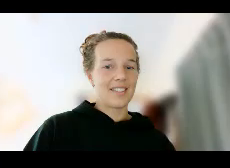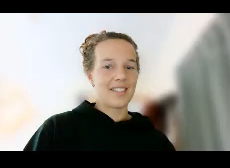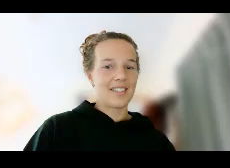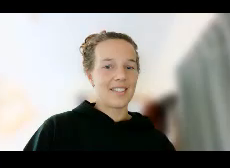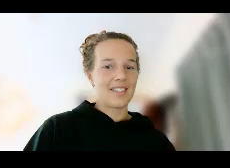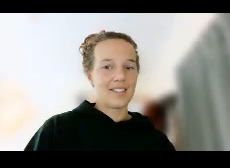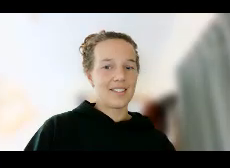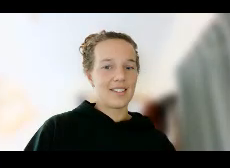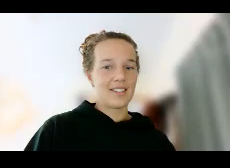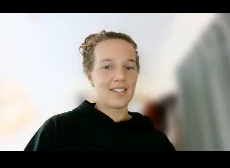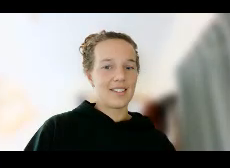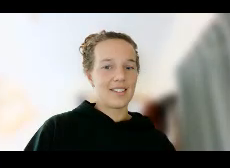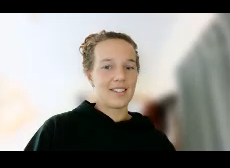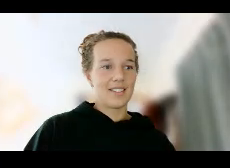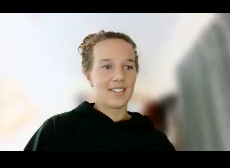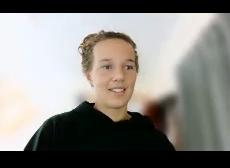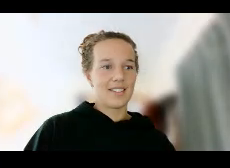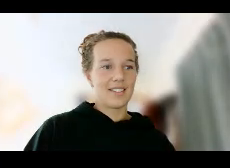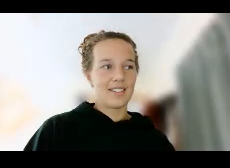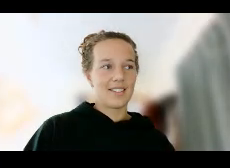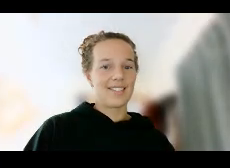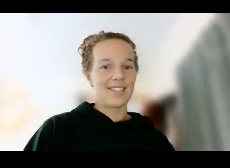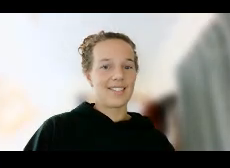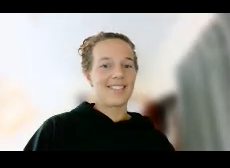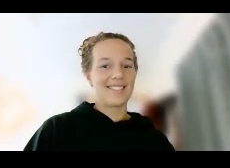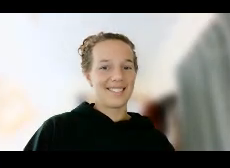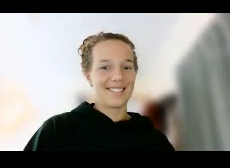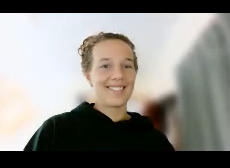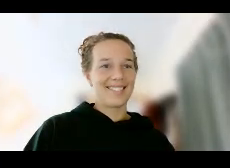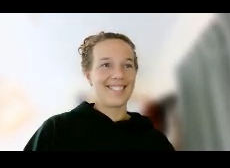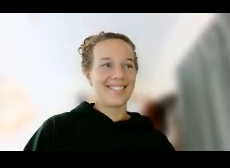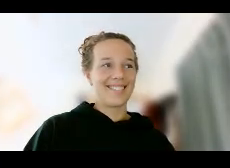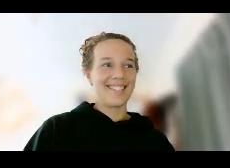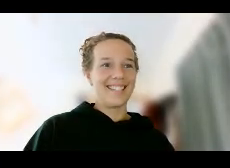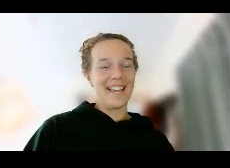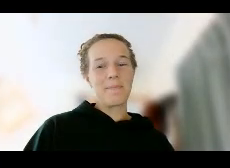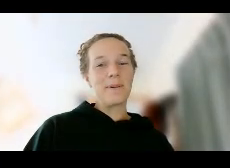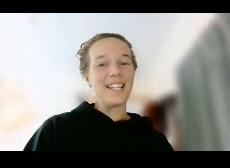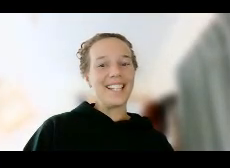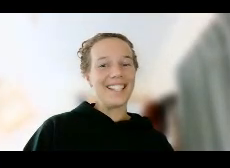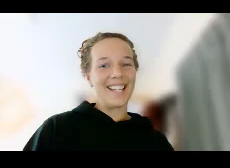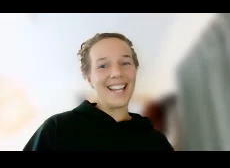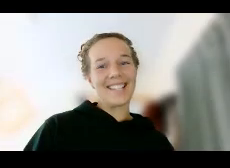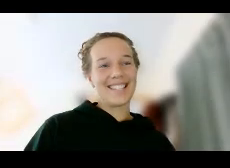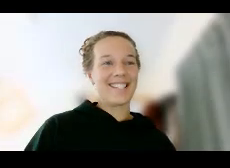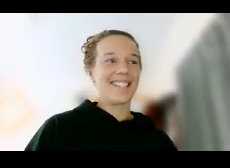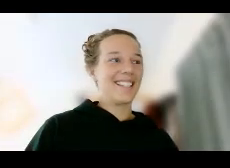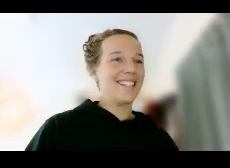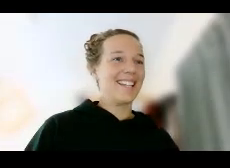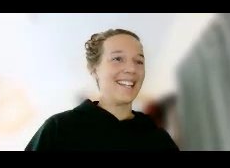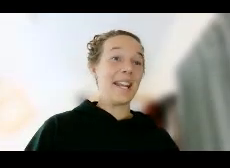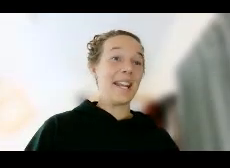like feet away from the group of people doing the work. Yeah, pretty neat